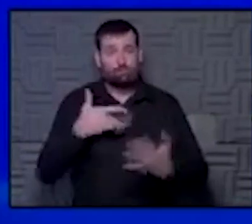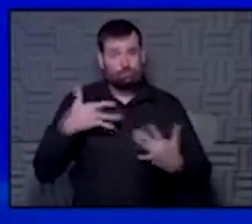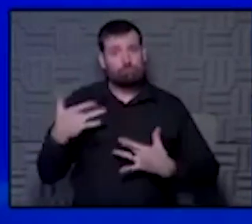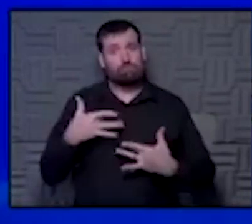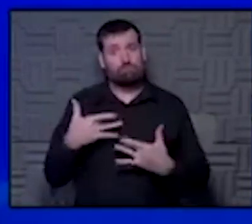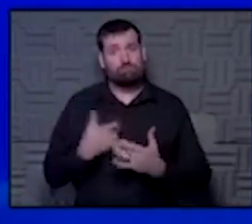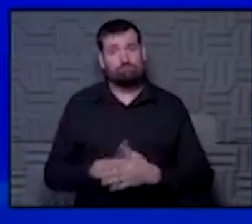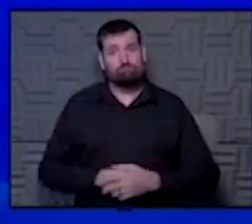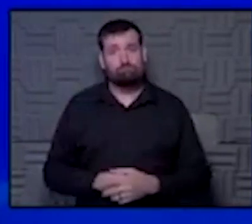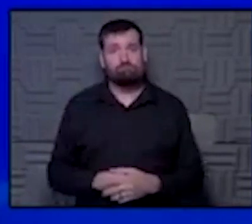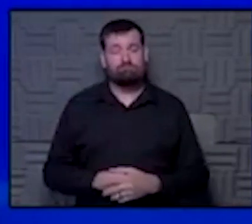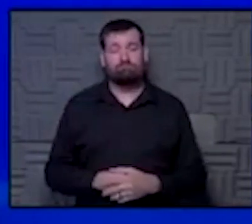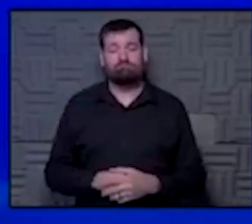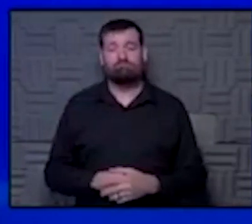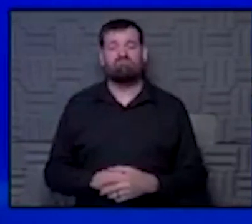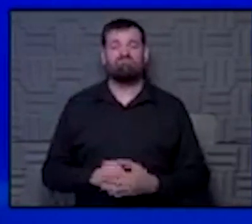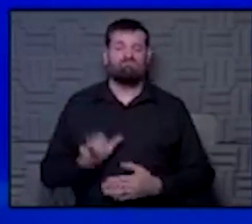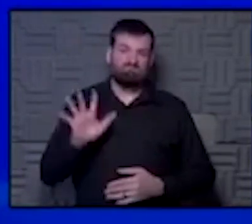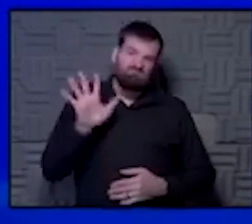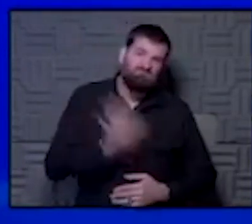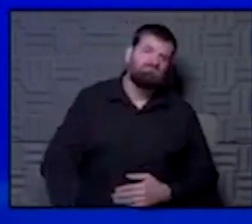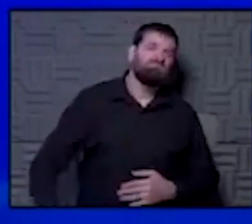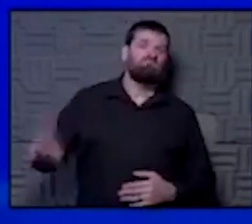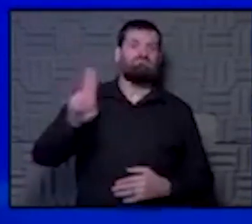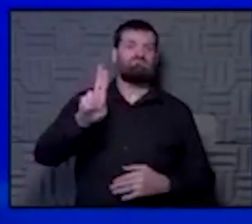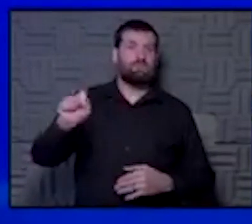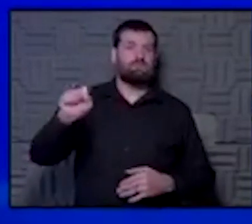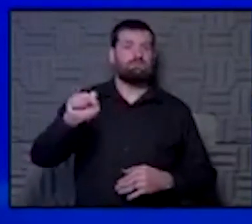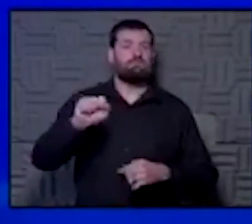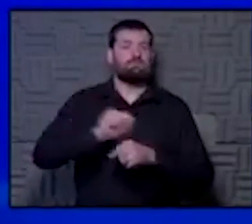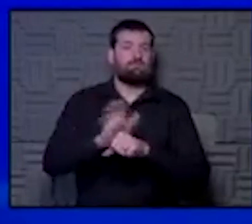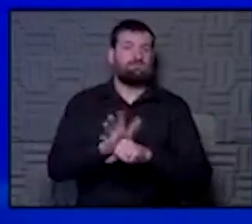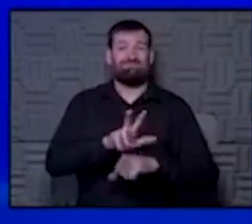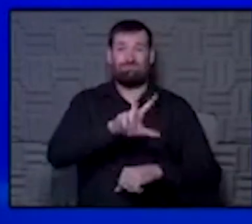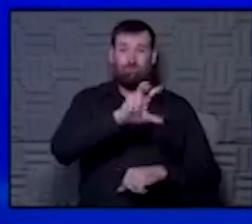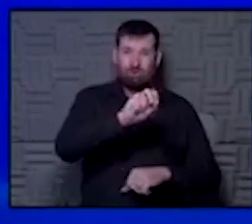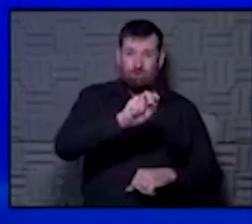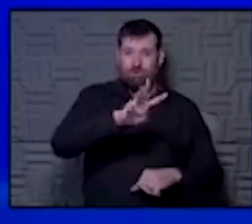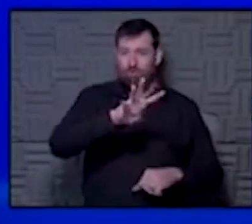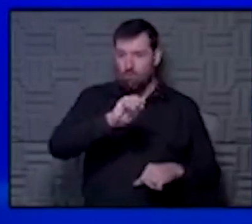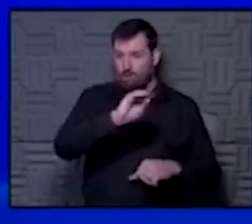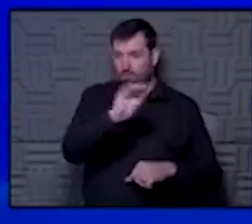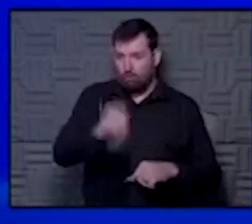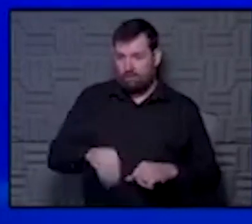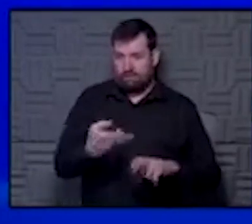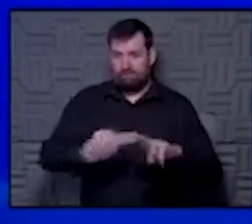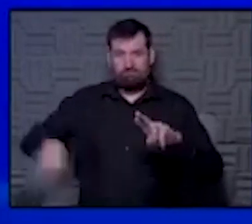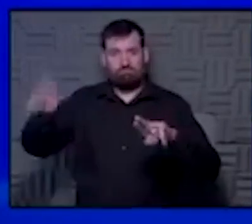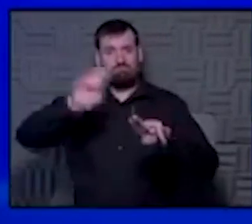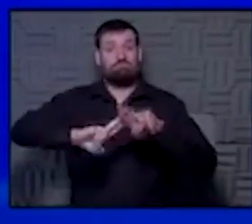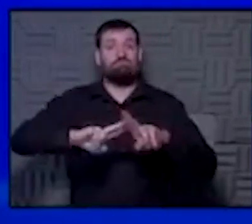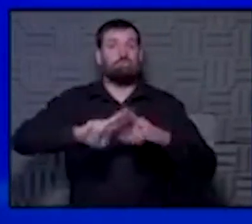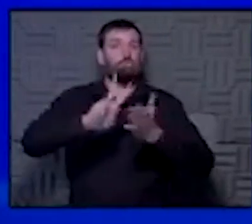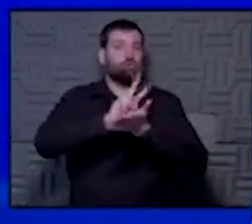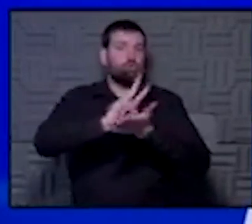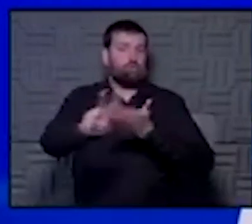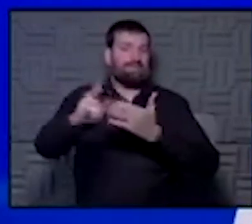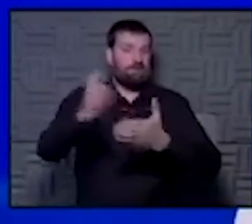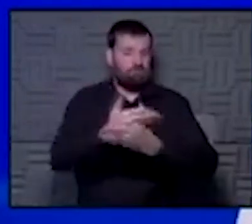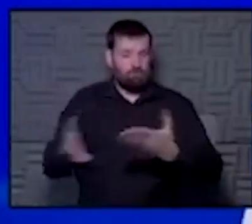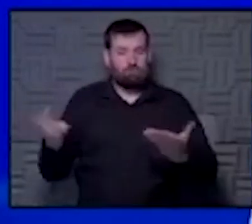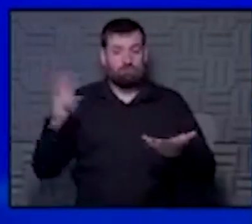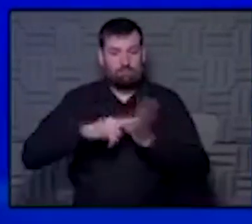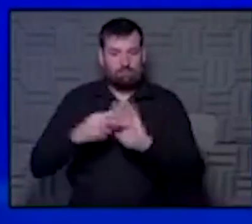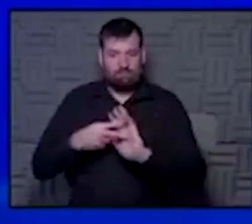absolutely. concerned. You know, across the country, the COVID numbers are up 30 to 40% from on the rolling 2-week average. So think about that.